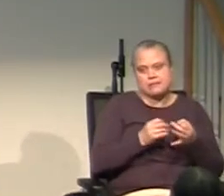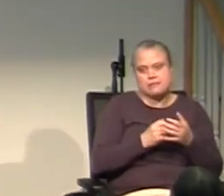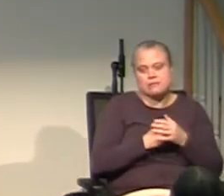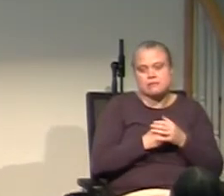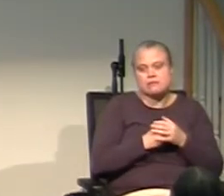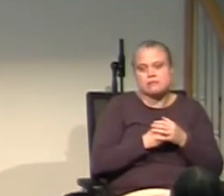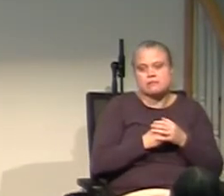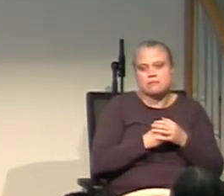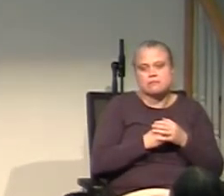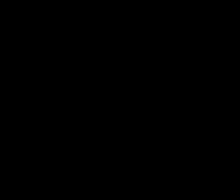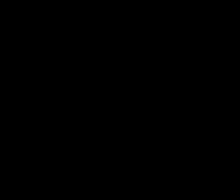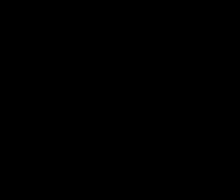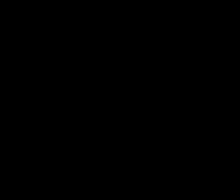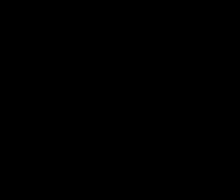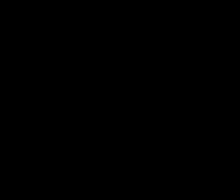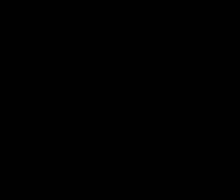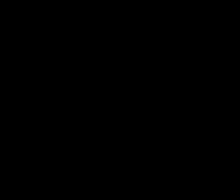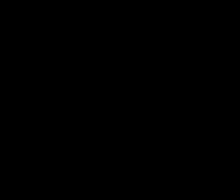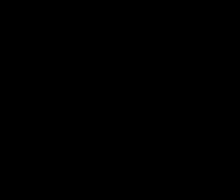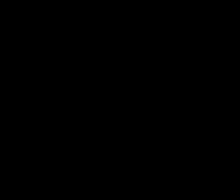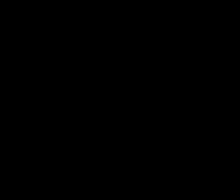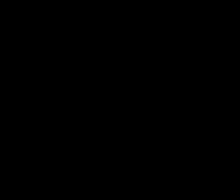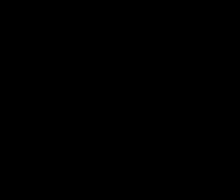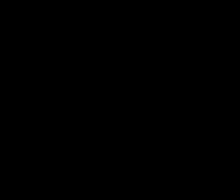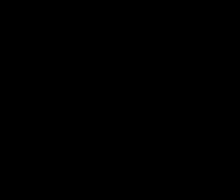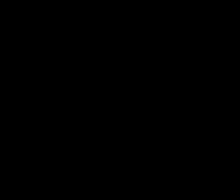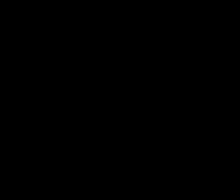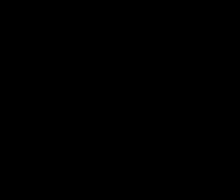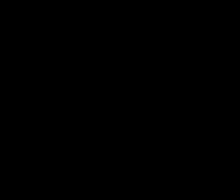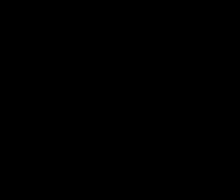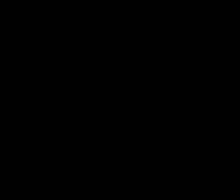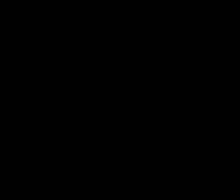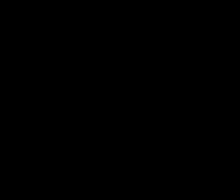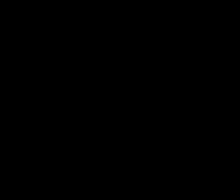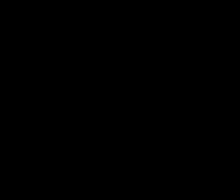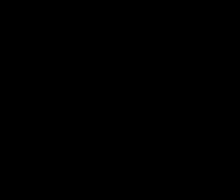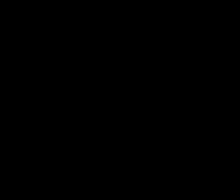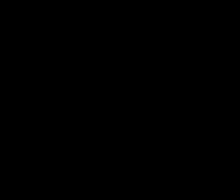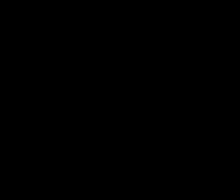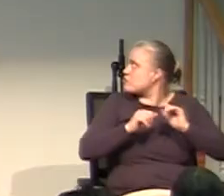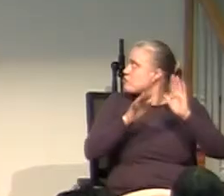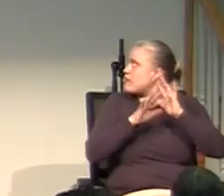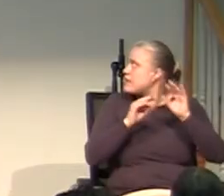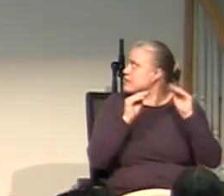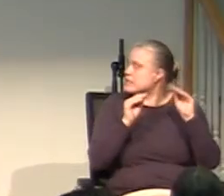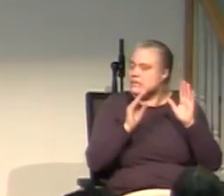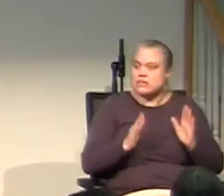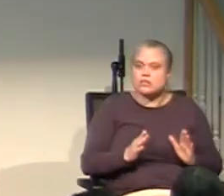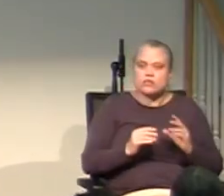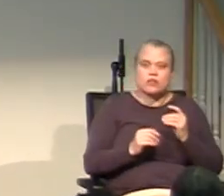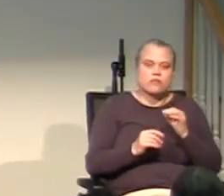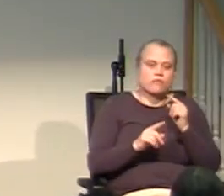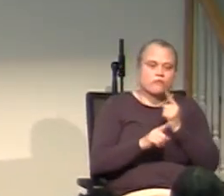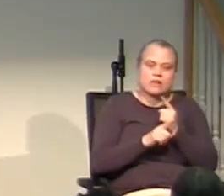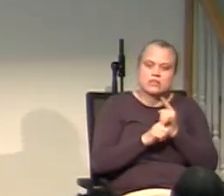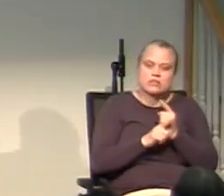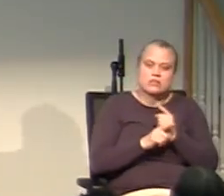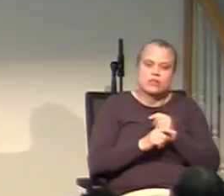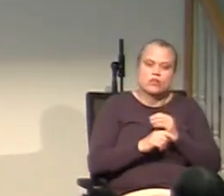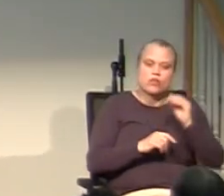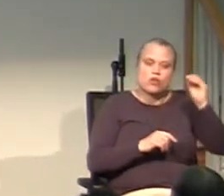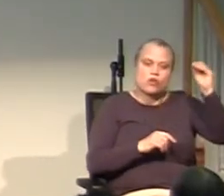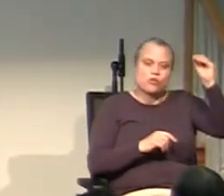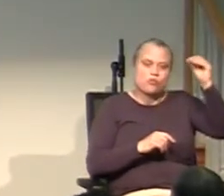alone. Here's another one. Grace, God's great teacher of righteousness. Titus 2:12. Now, grace